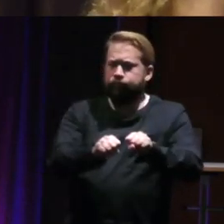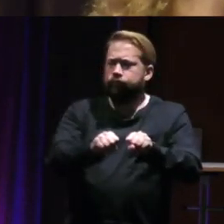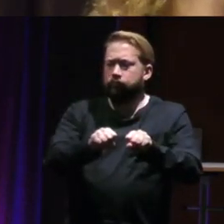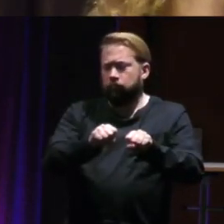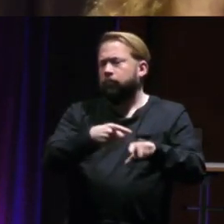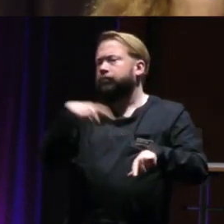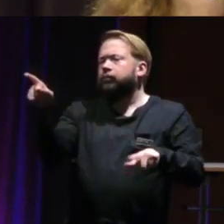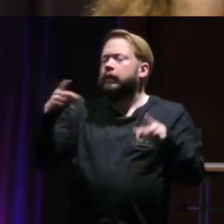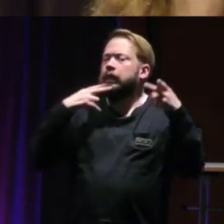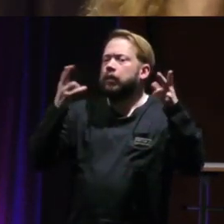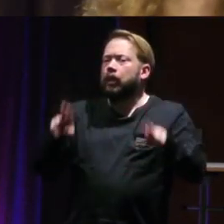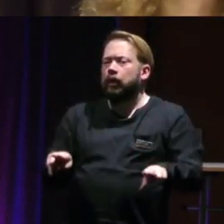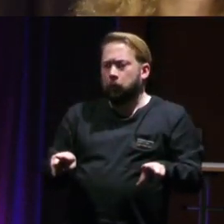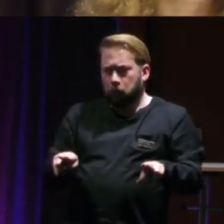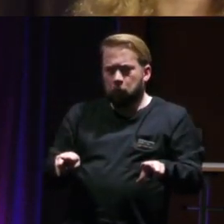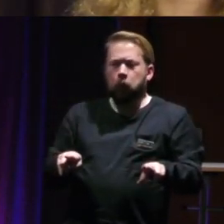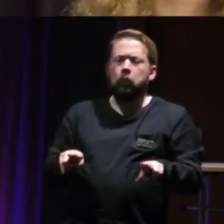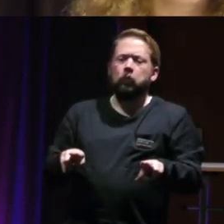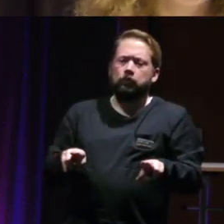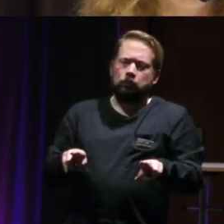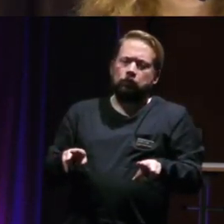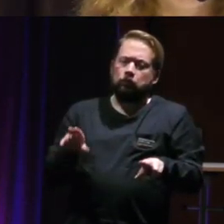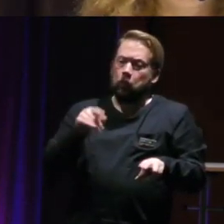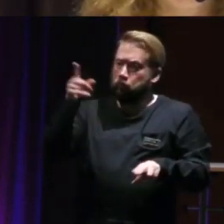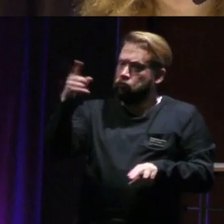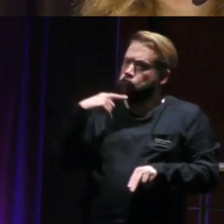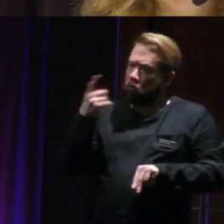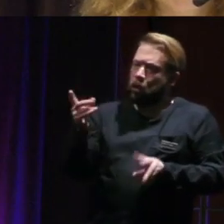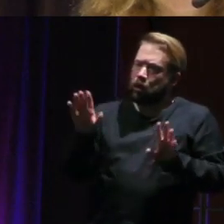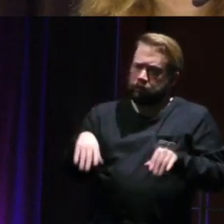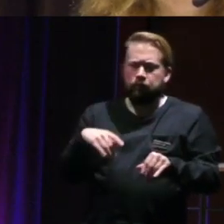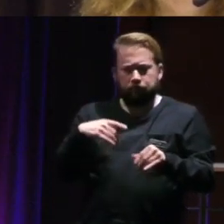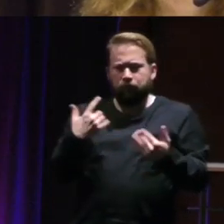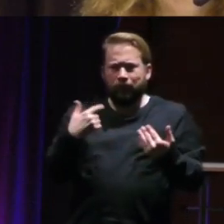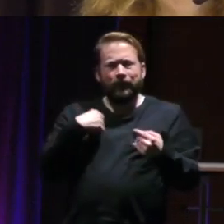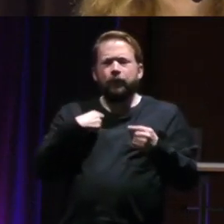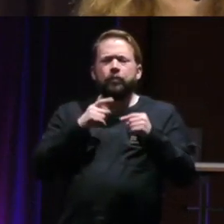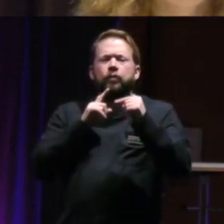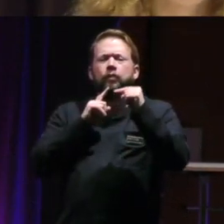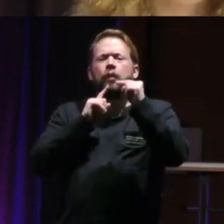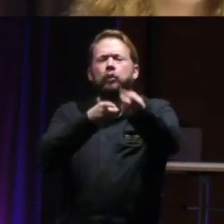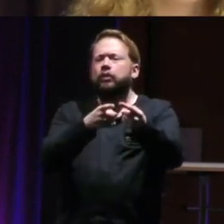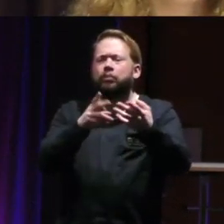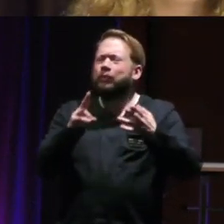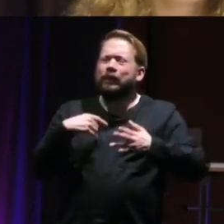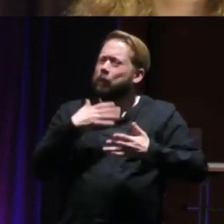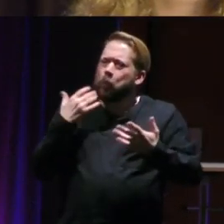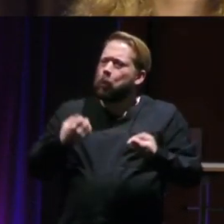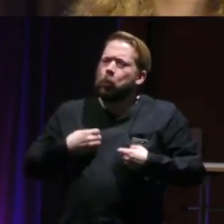motivated by religious hatred. And we spent 2 years in prison after that.